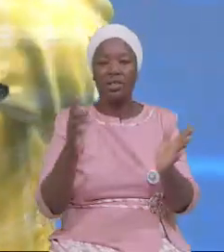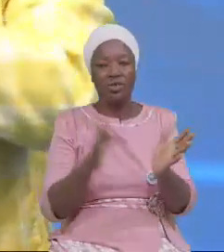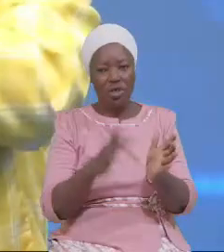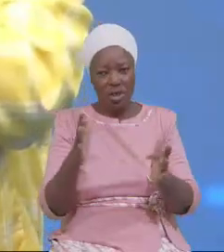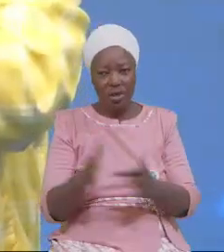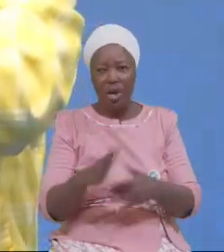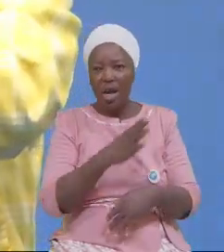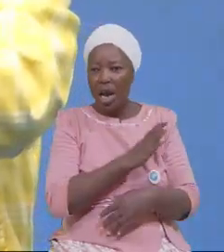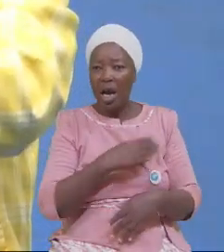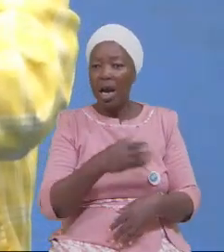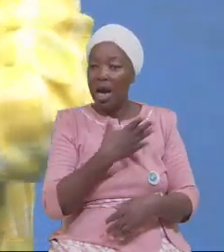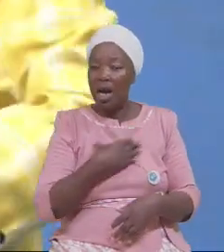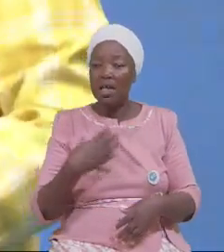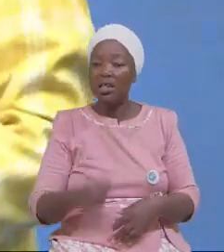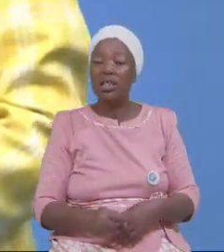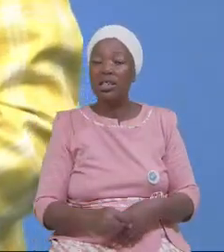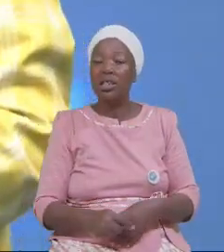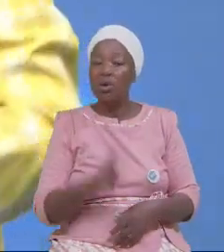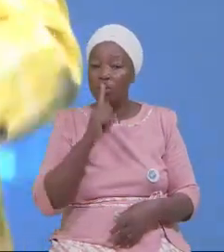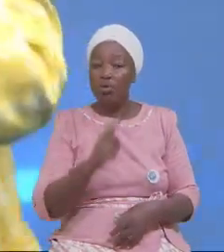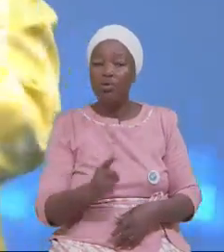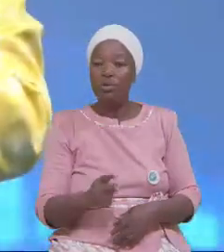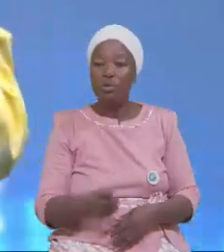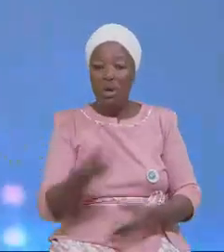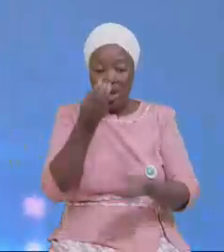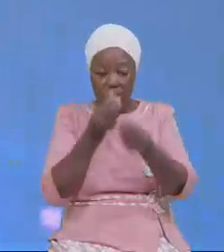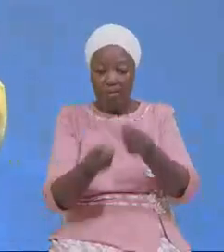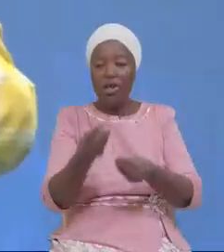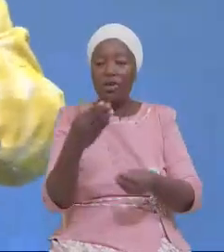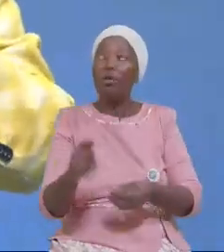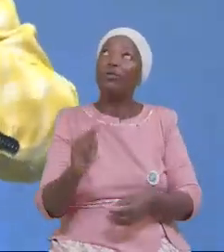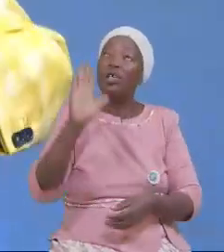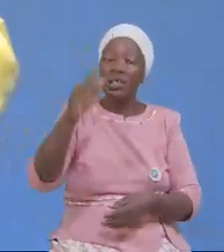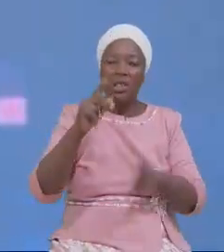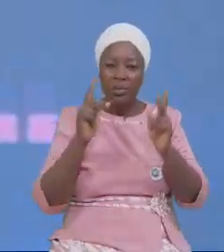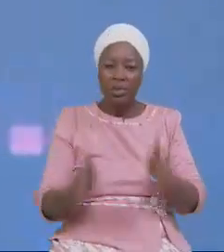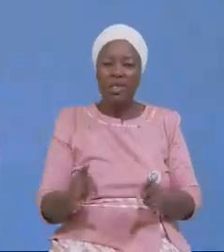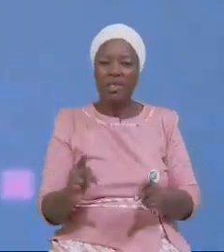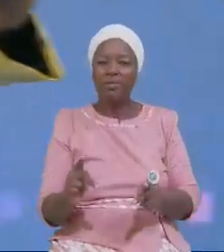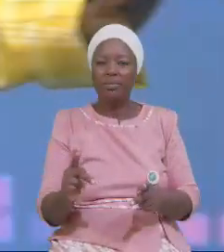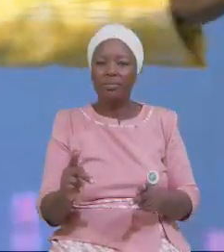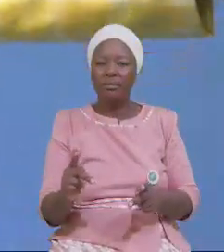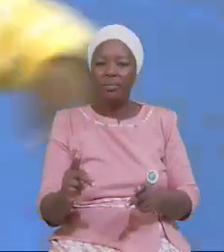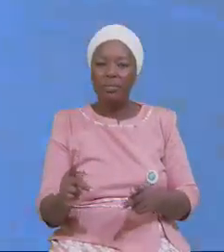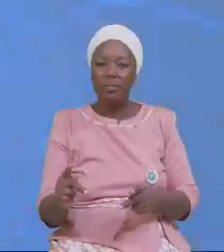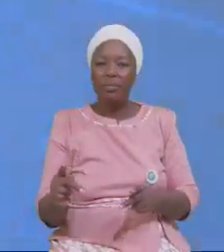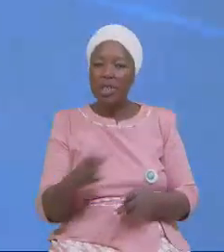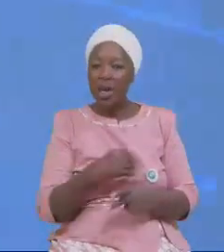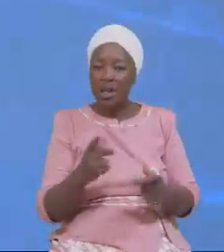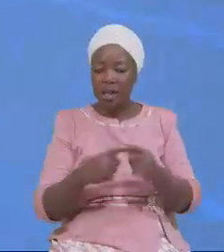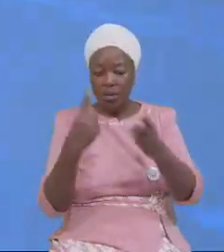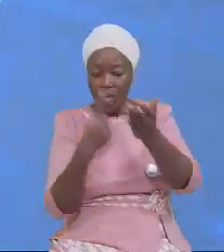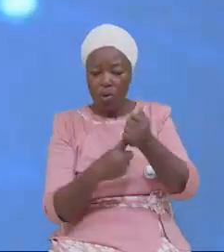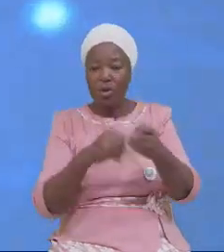express image of his person, upholding, all things by